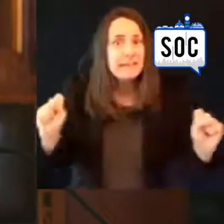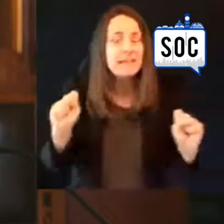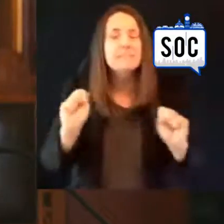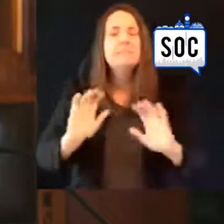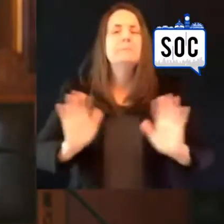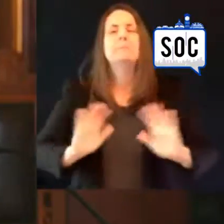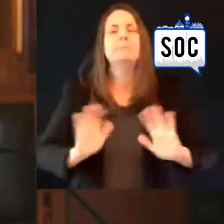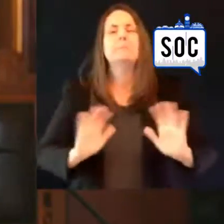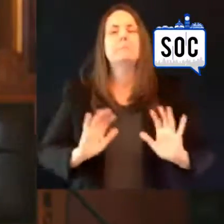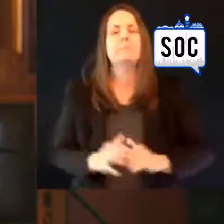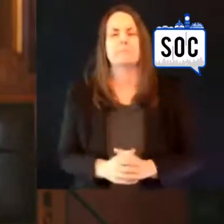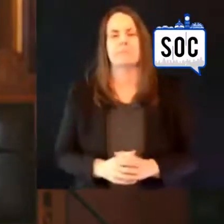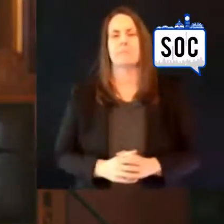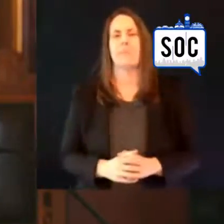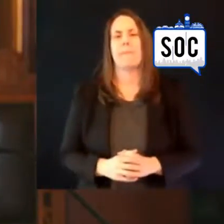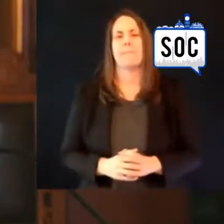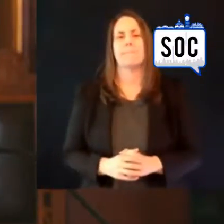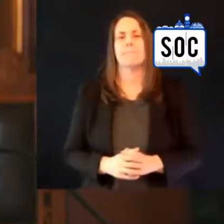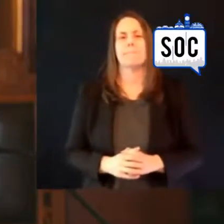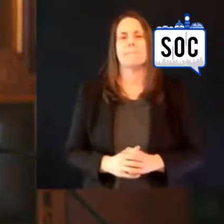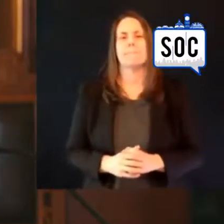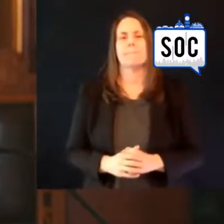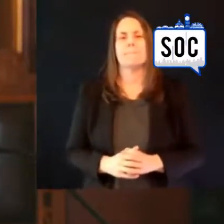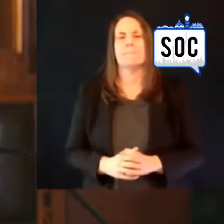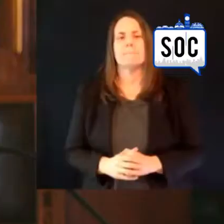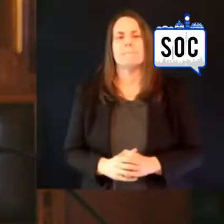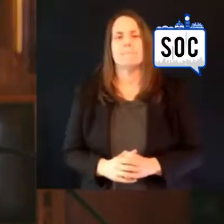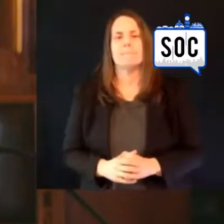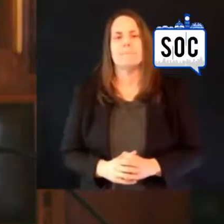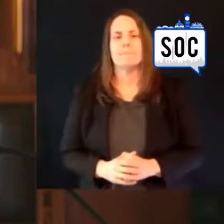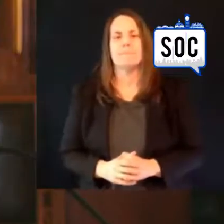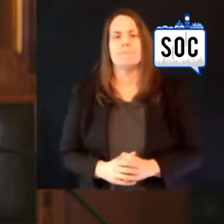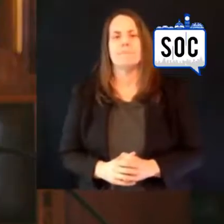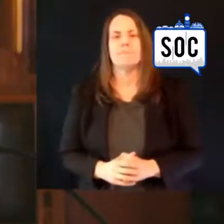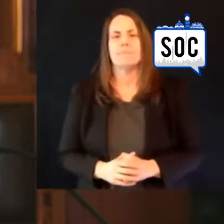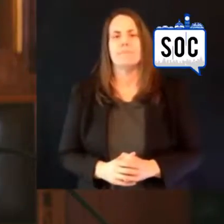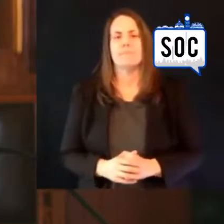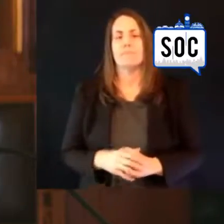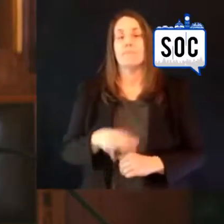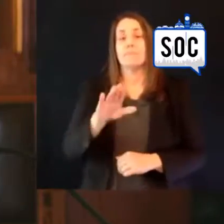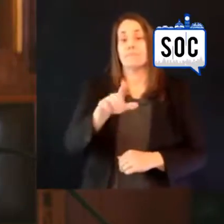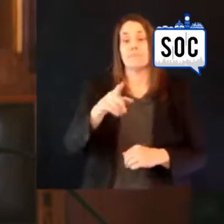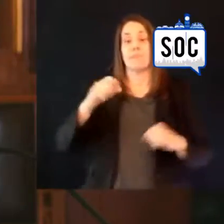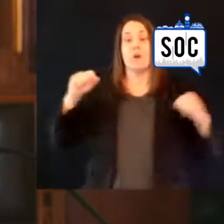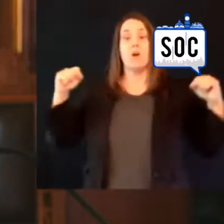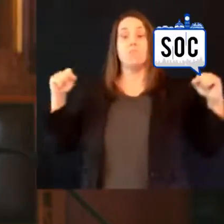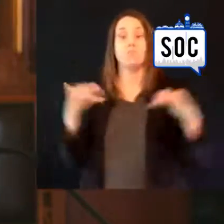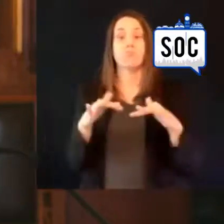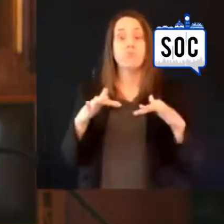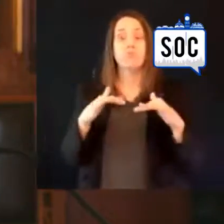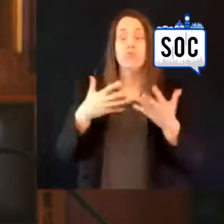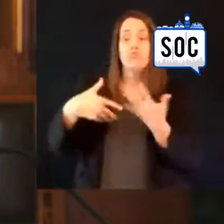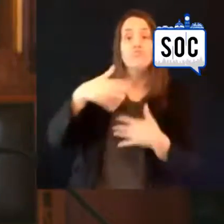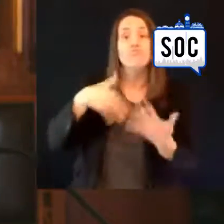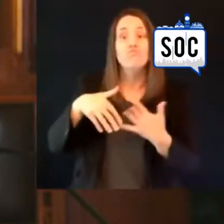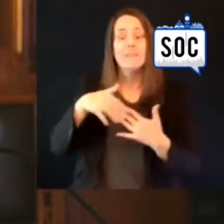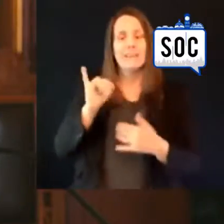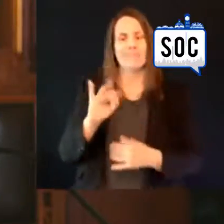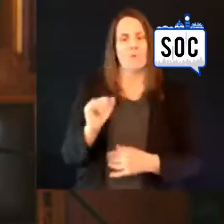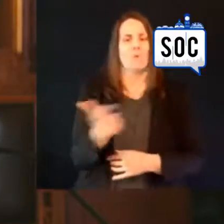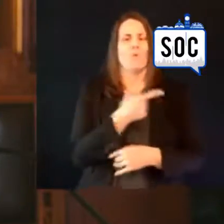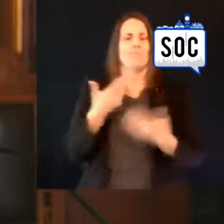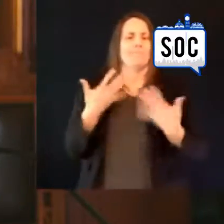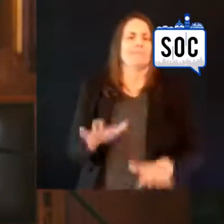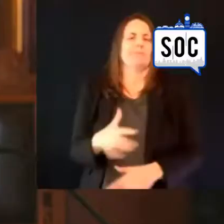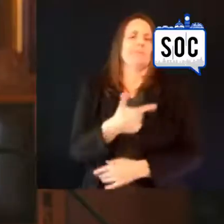if everyone at the table is fully vaccinated. Keep washing your hands well, keep physically